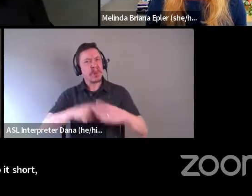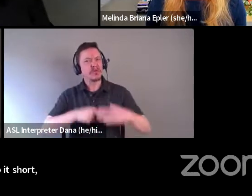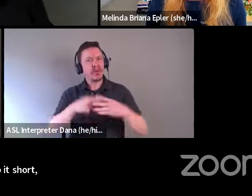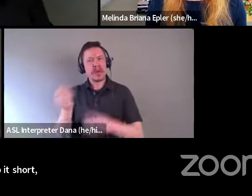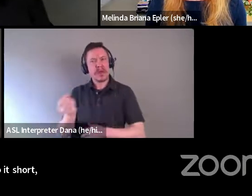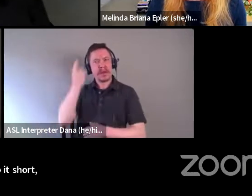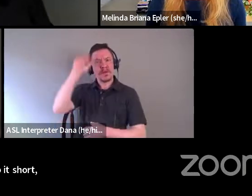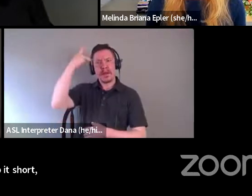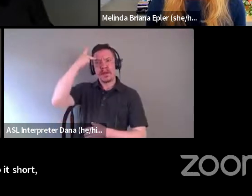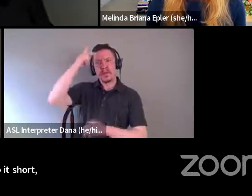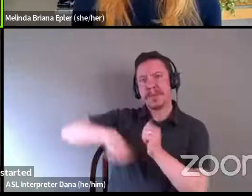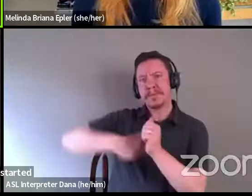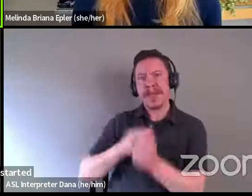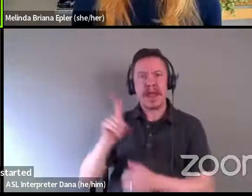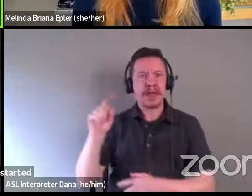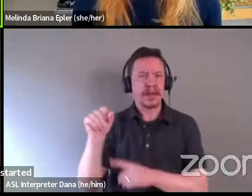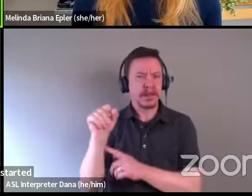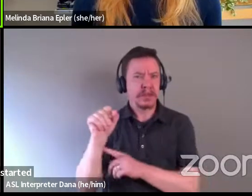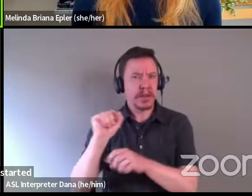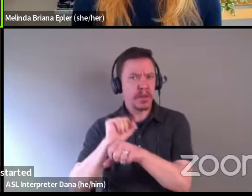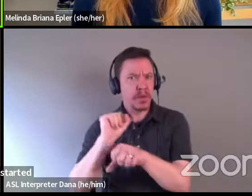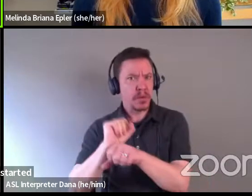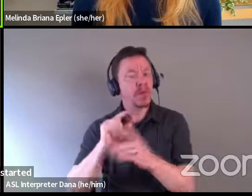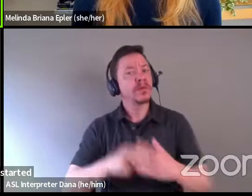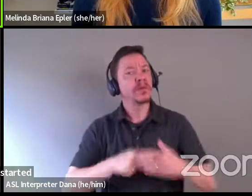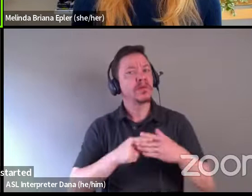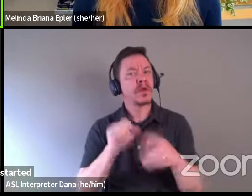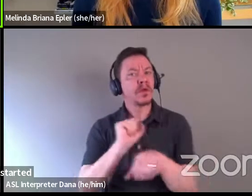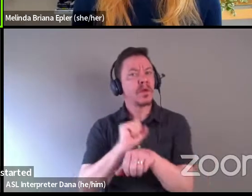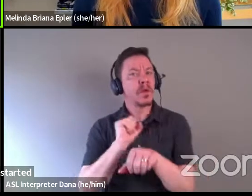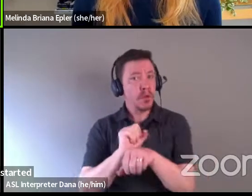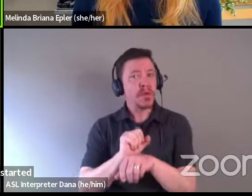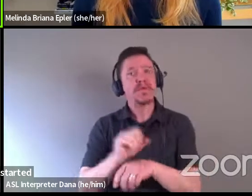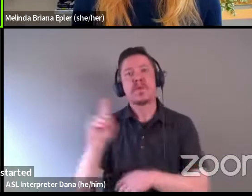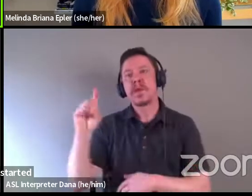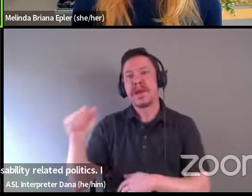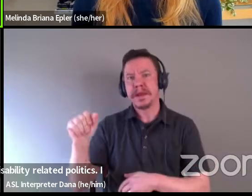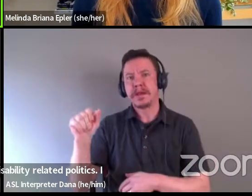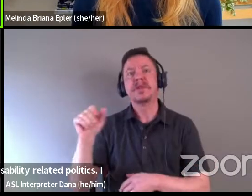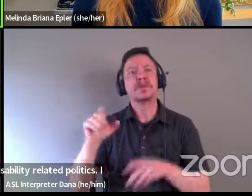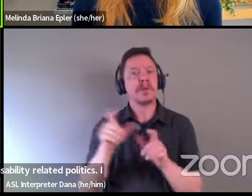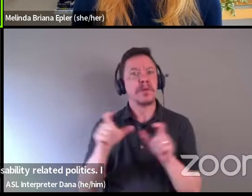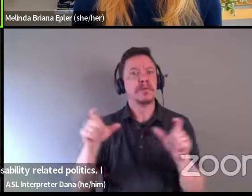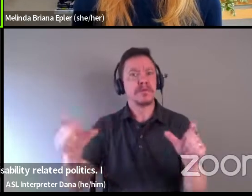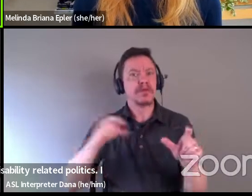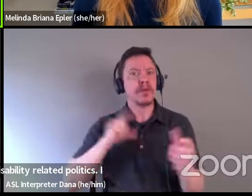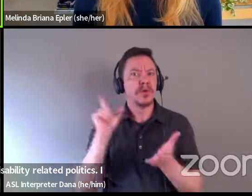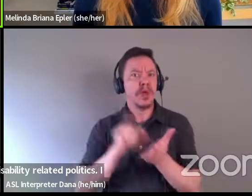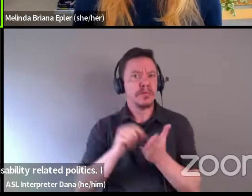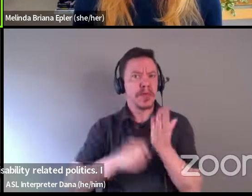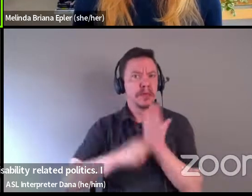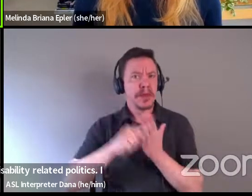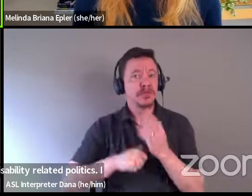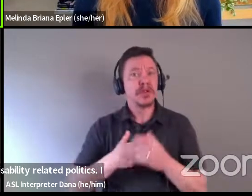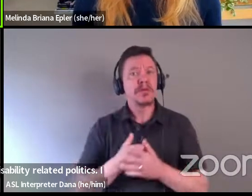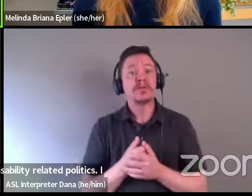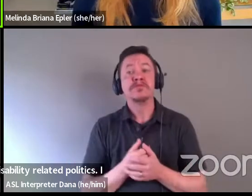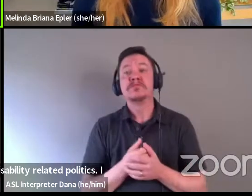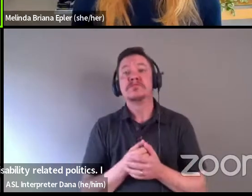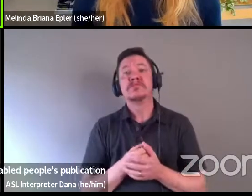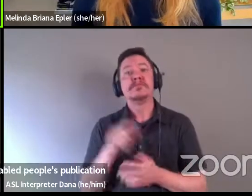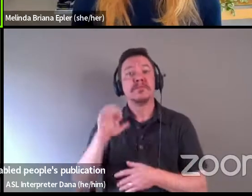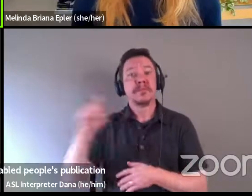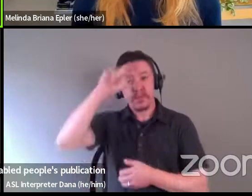politics. I started working for a disabled people's publication, And then, of course, my